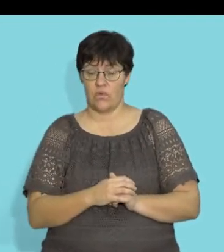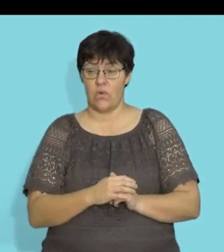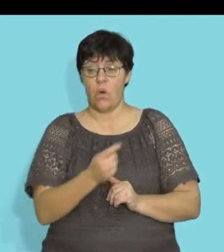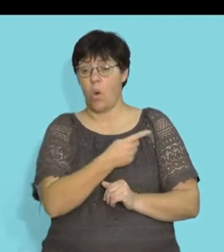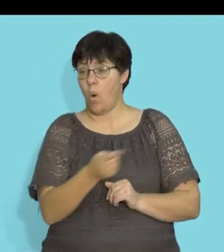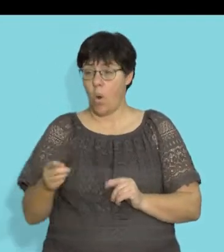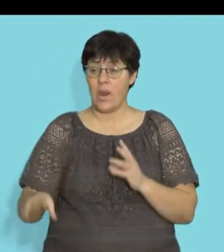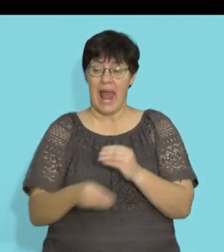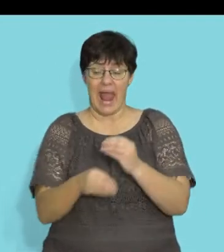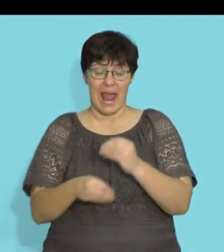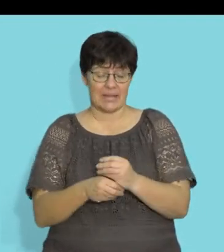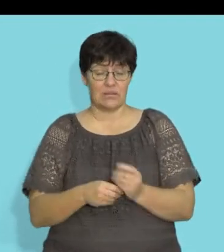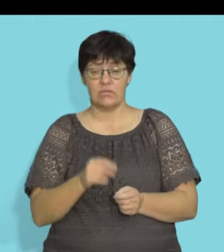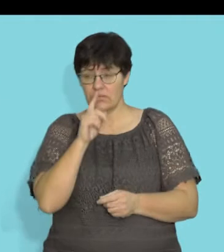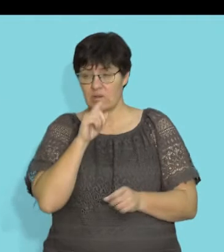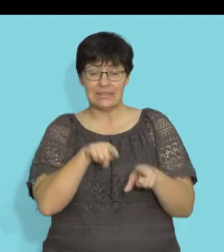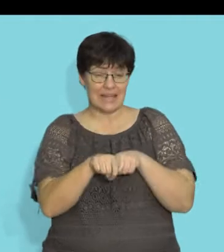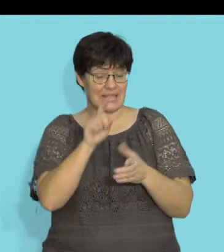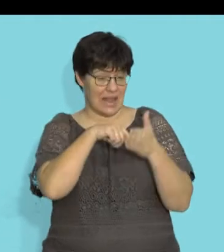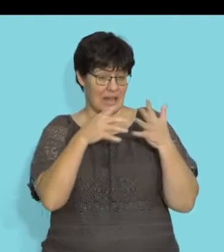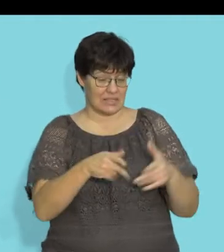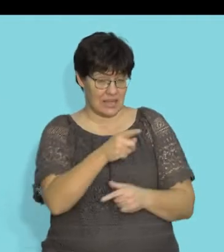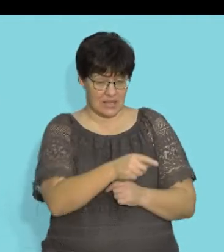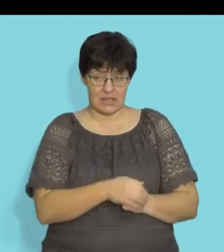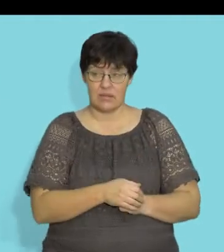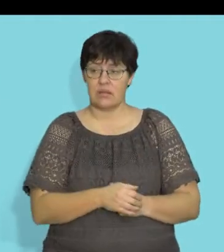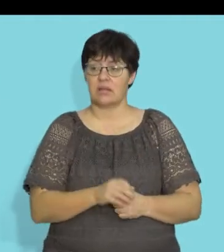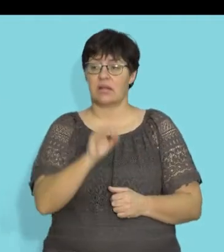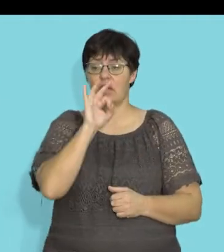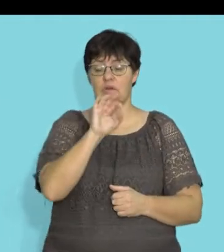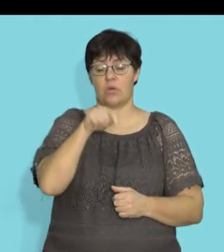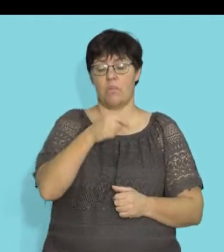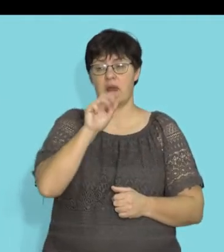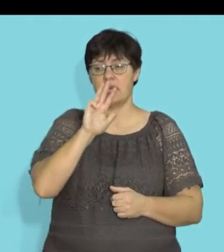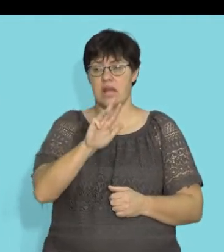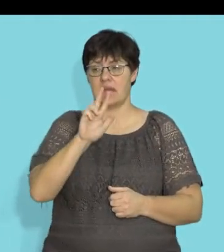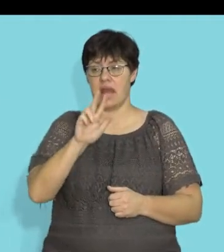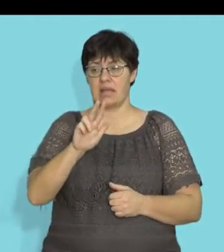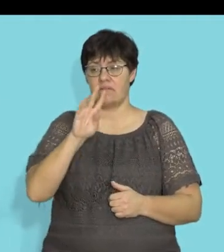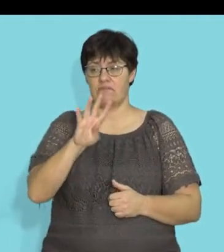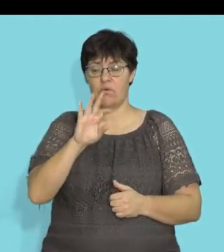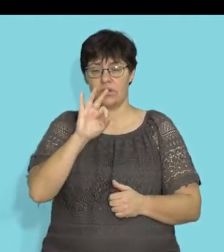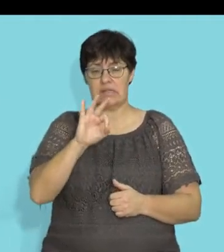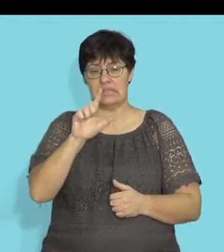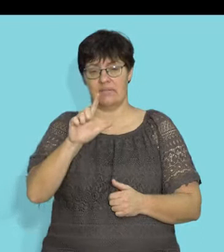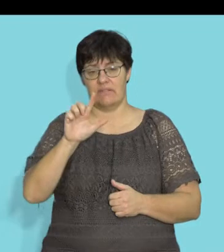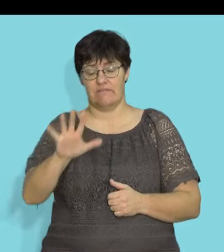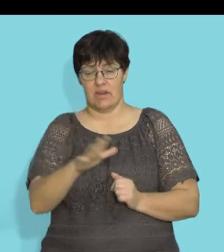If I added all of those together, you can test it on your calculators, I'm going to get